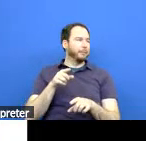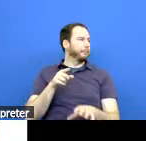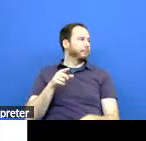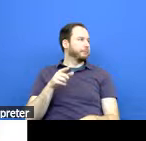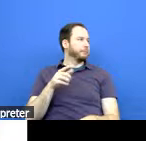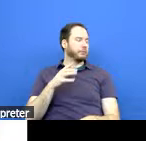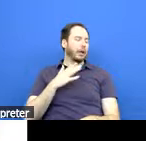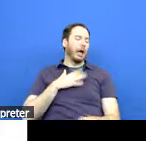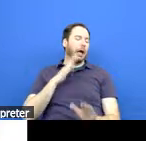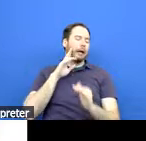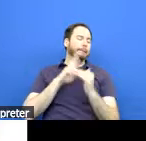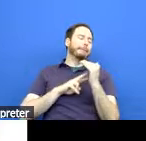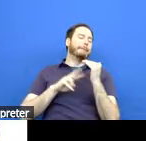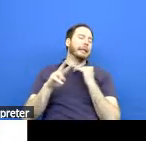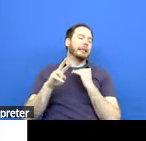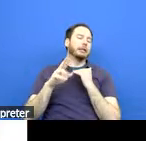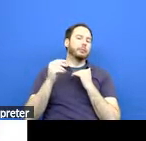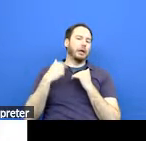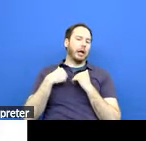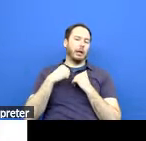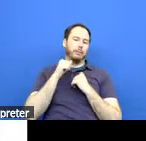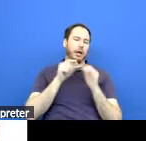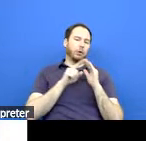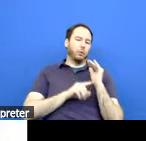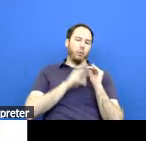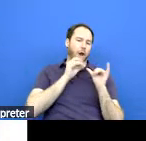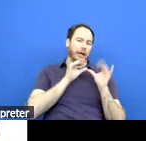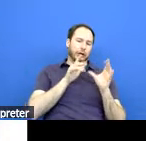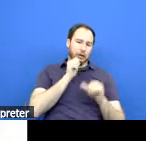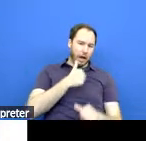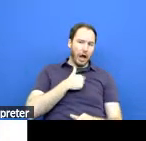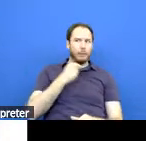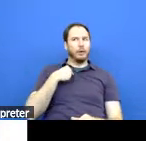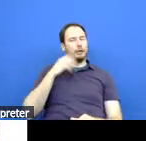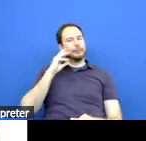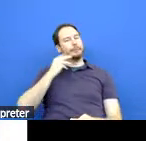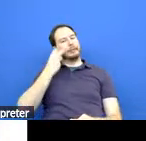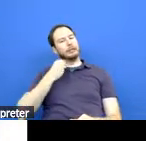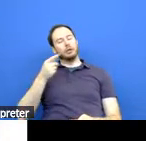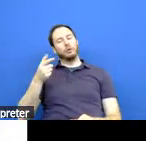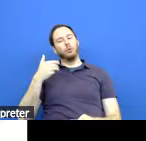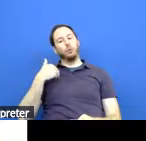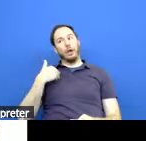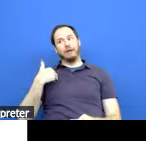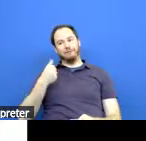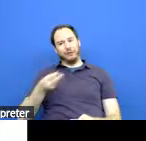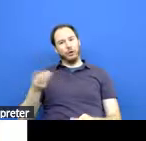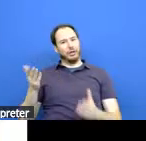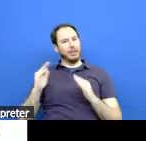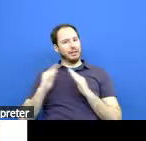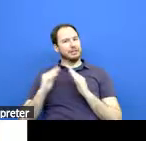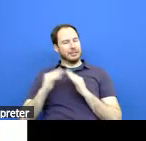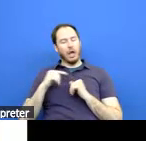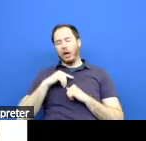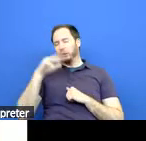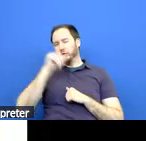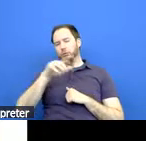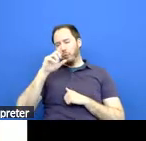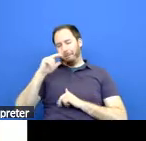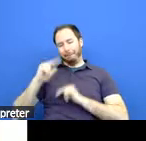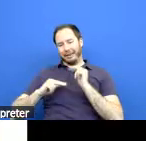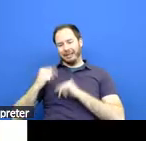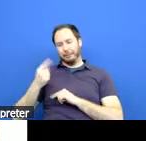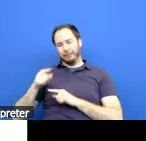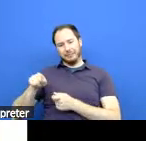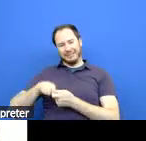I'm speculating the type of stuff they do because I am not a stormwater engineer, but we do have those in town. But presumably they would put something in